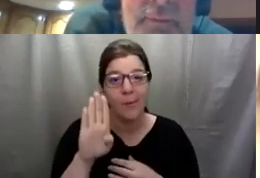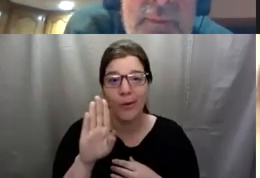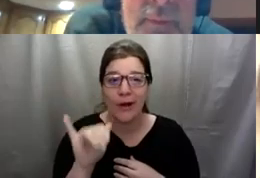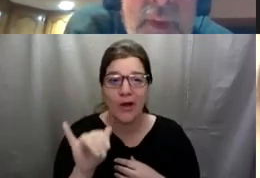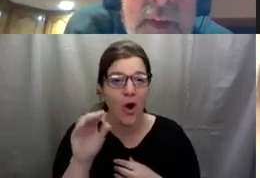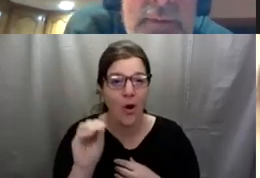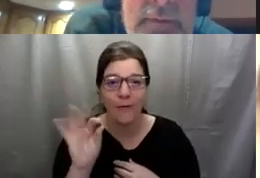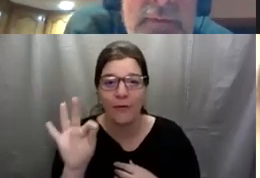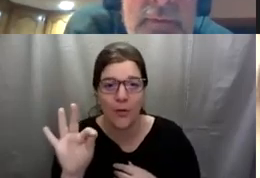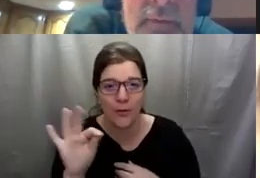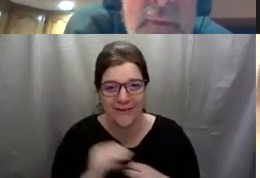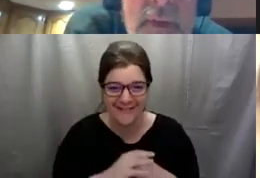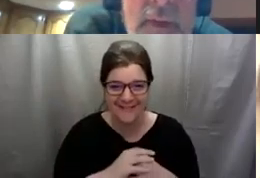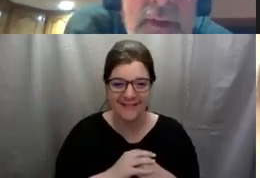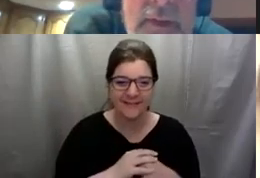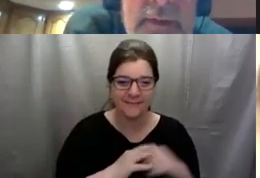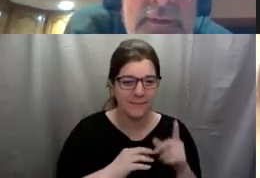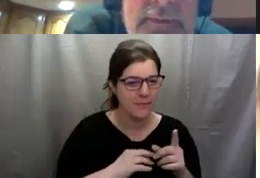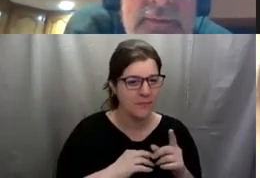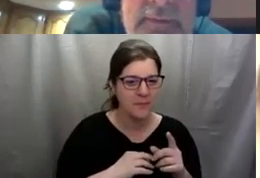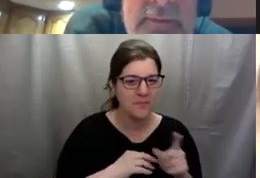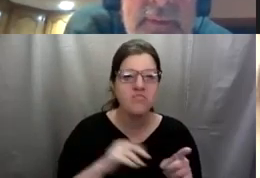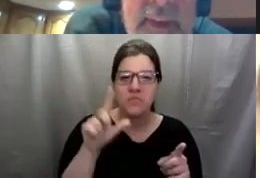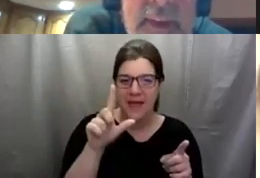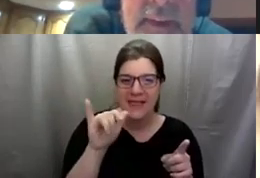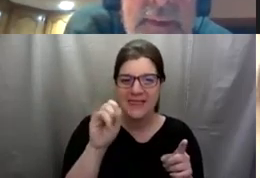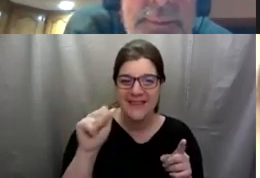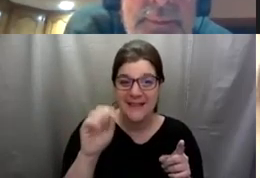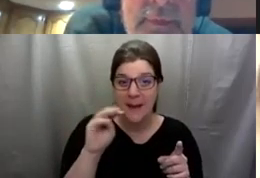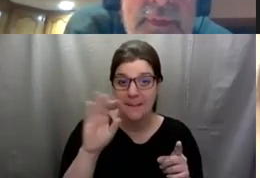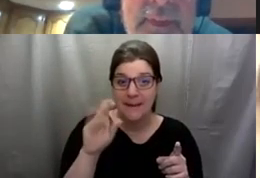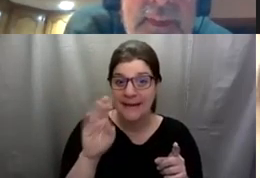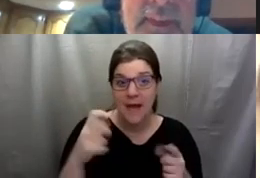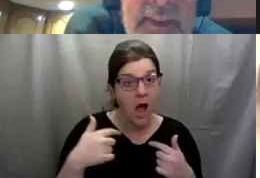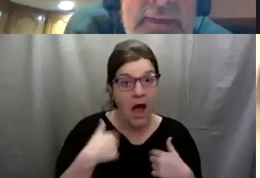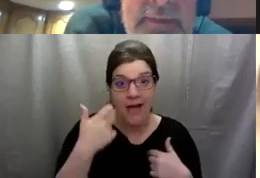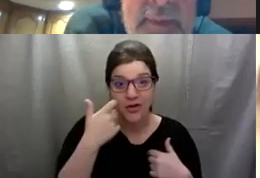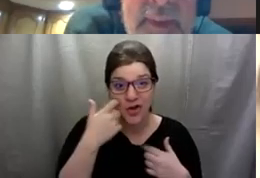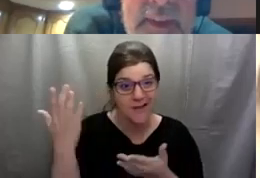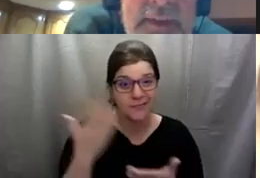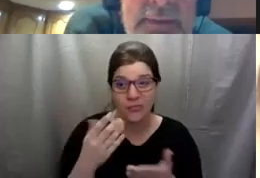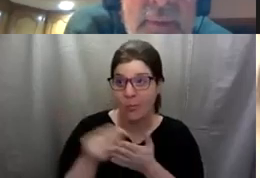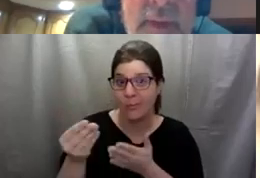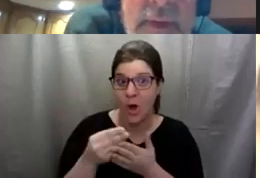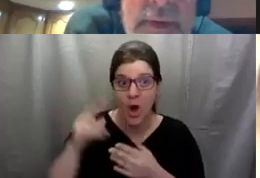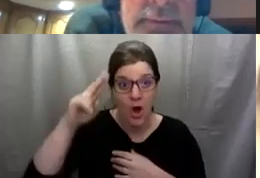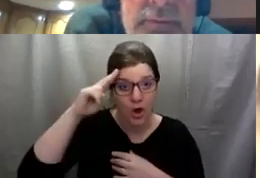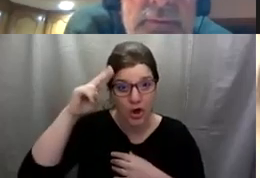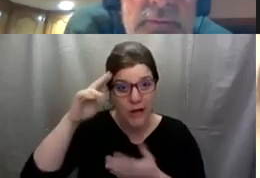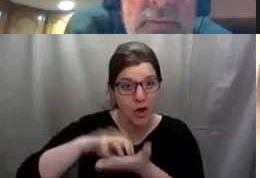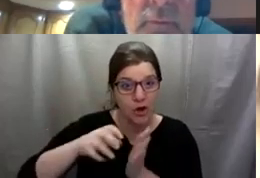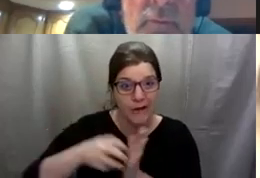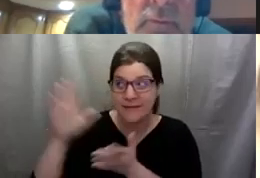I just got my shipment of Girl Scout cookies. Great. So I can bring those. Jealous. We have not gotten ours